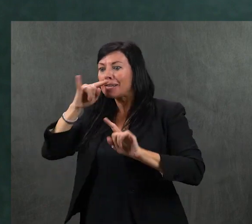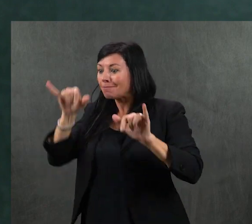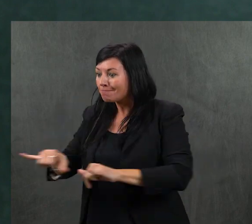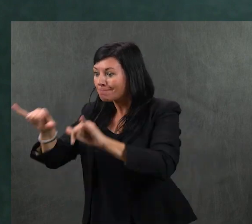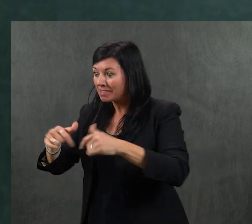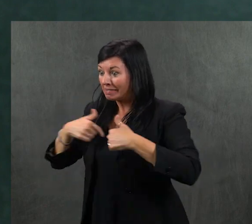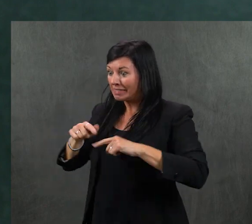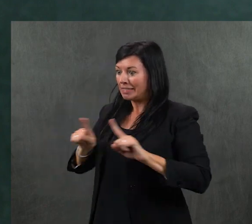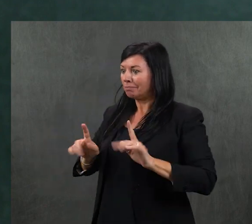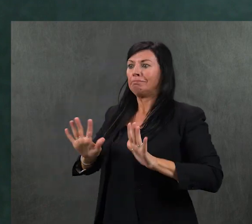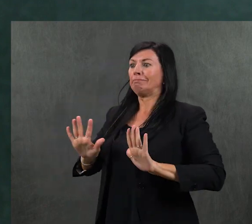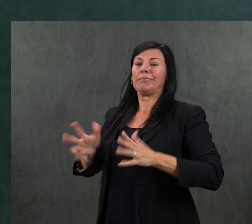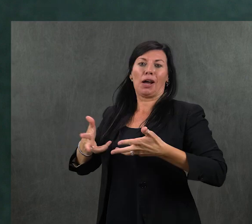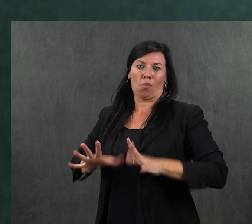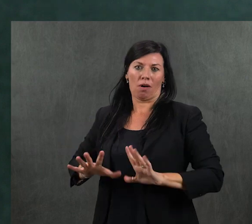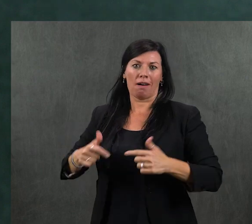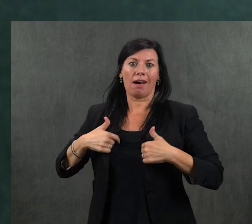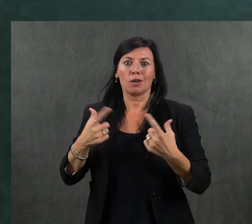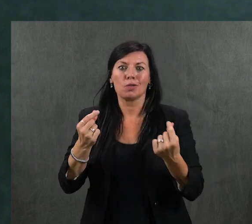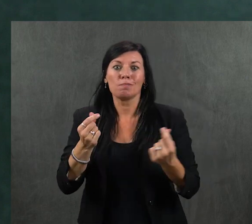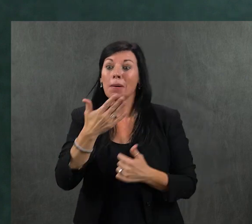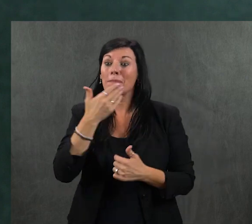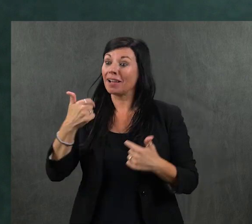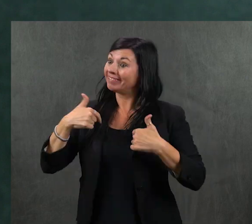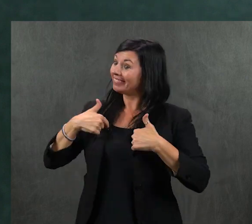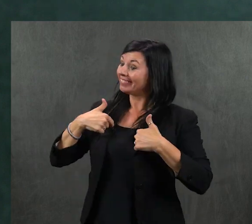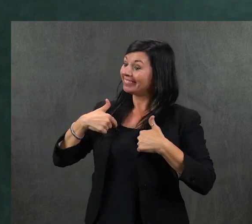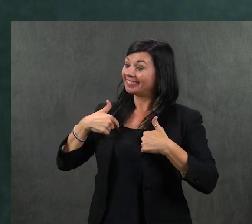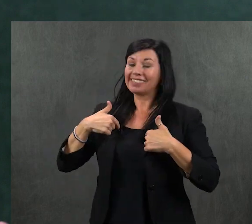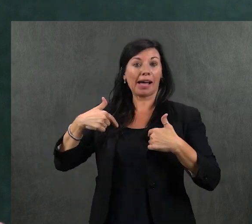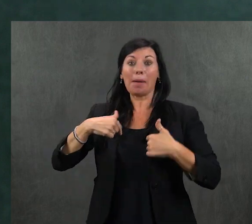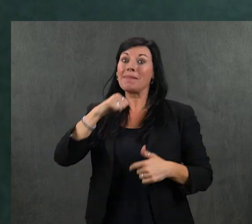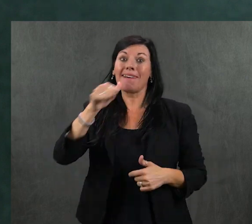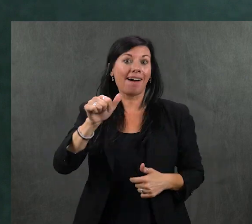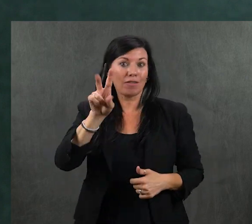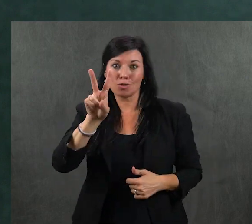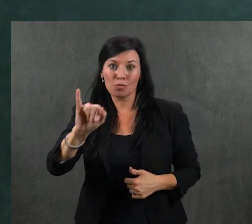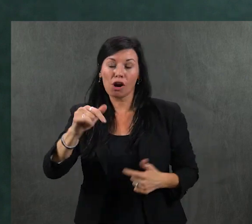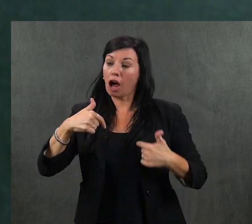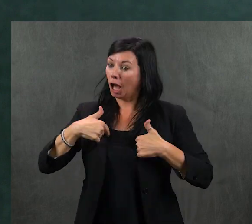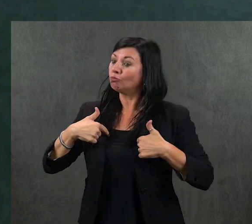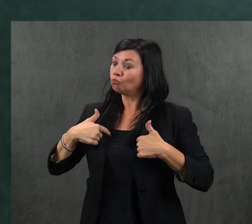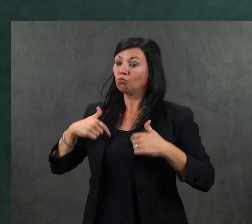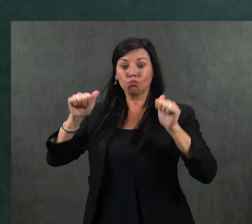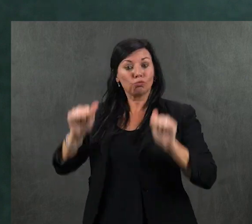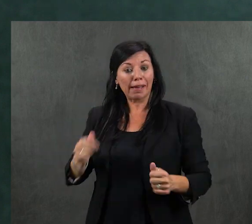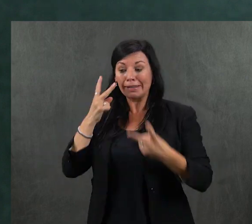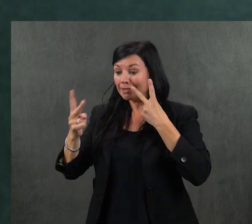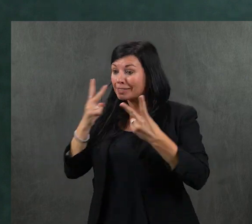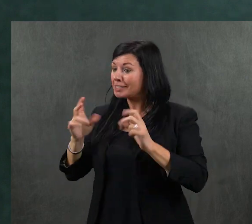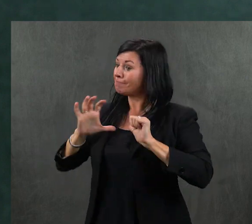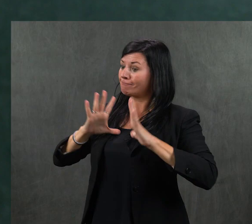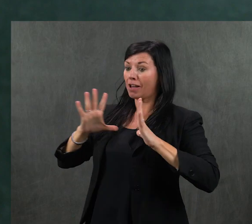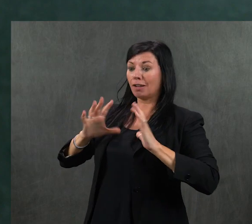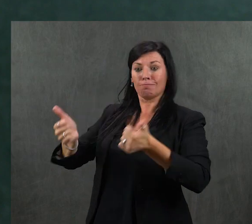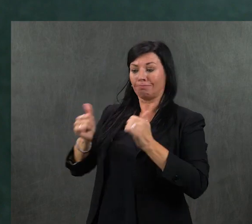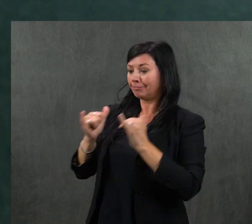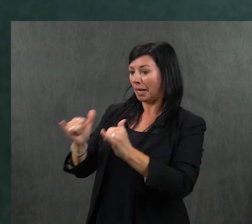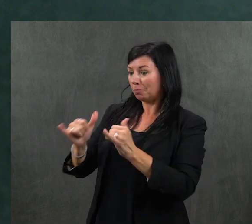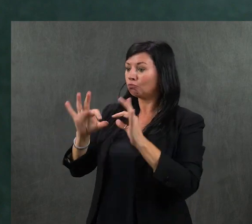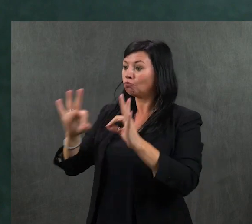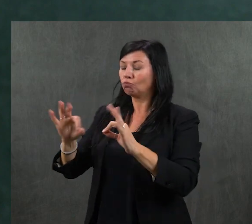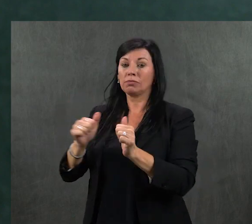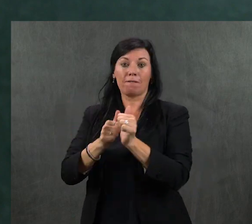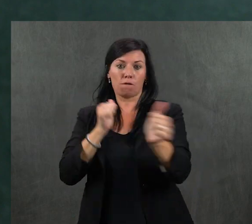be different from other kids in school. So I did my very best to just pretend like I wasn't visually impaired and to pass as sighted. And